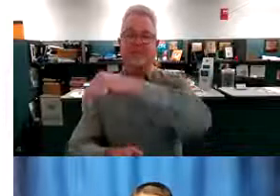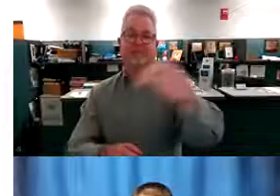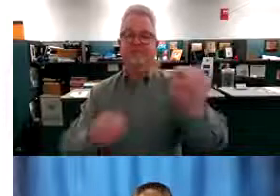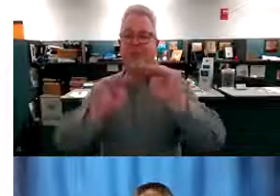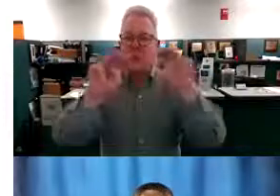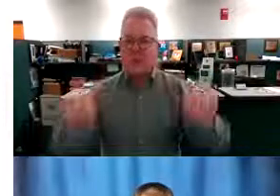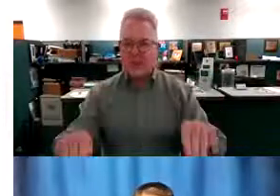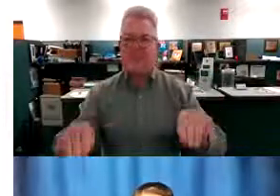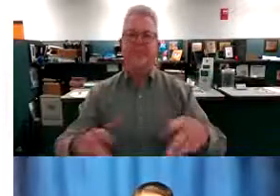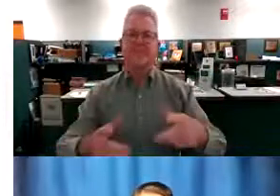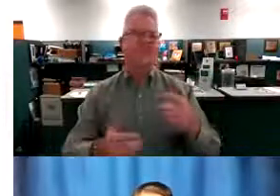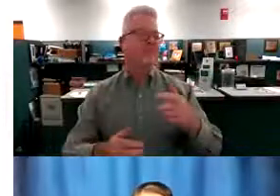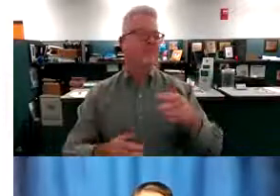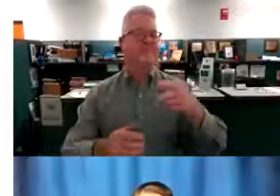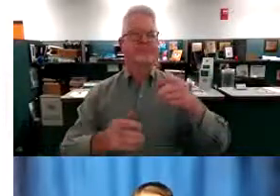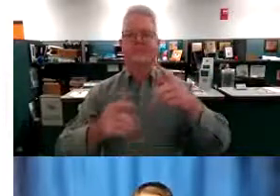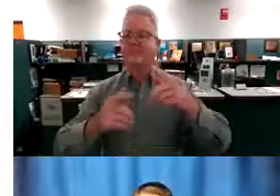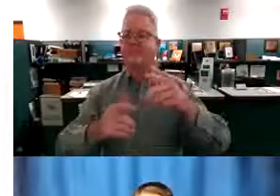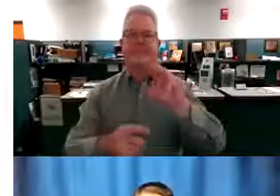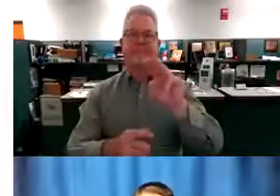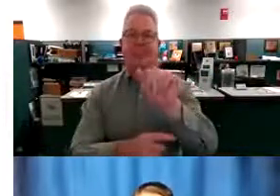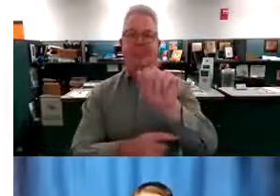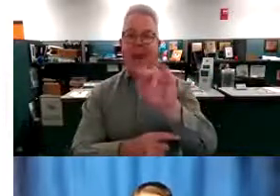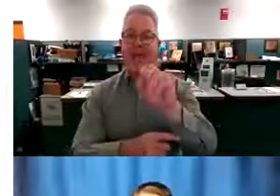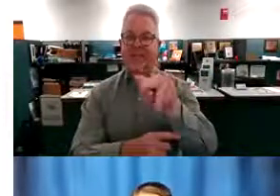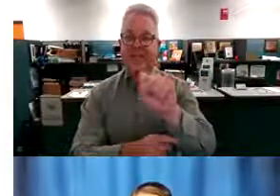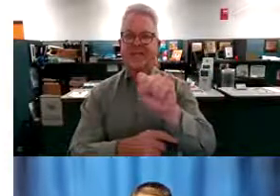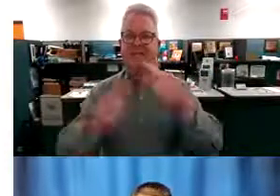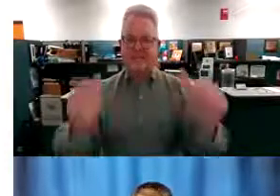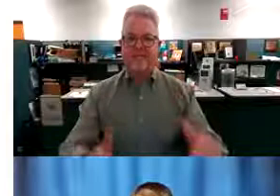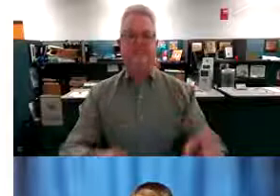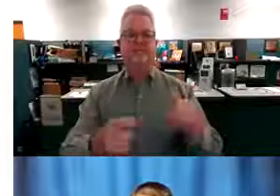historic and cultural sites, museums, a